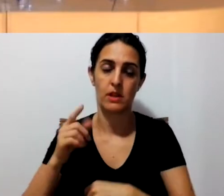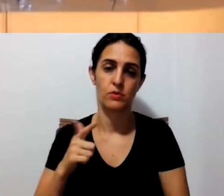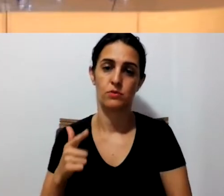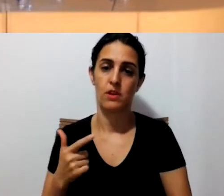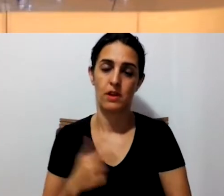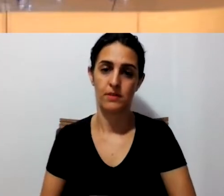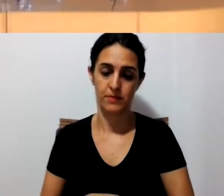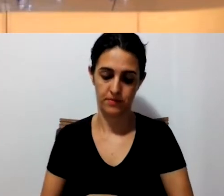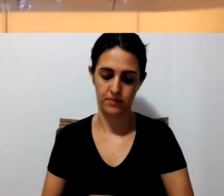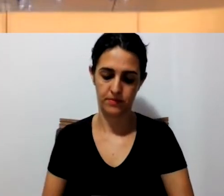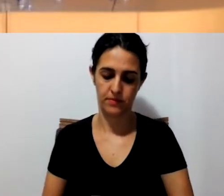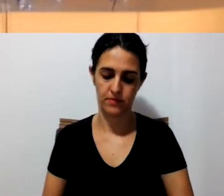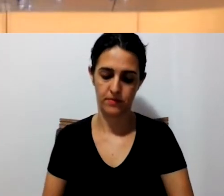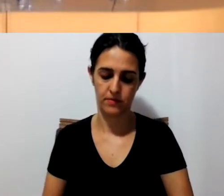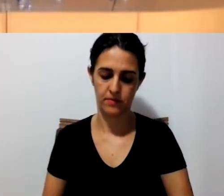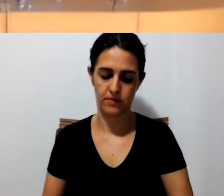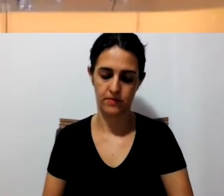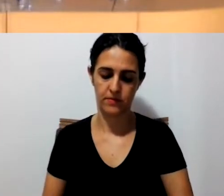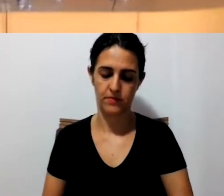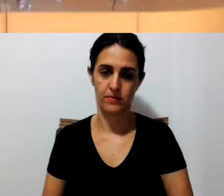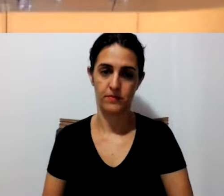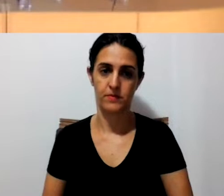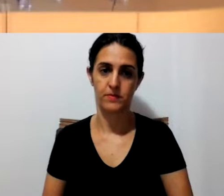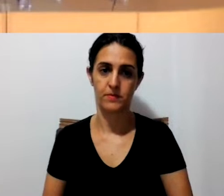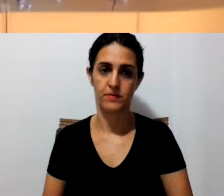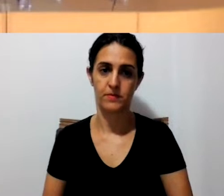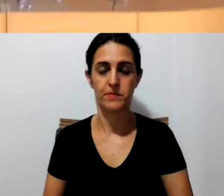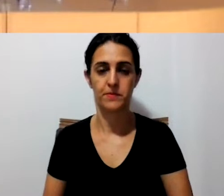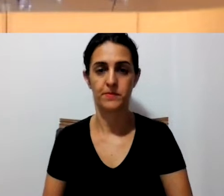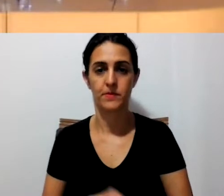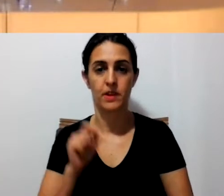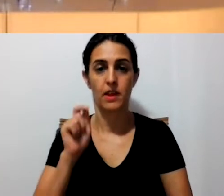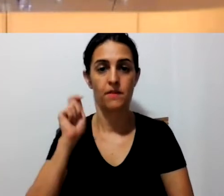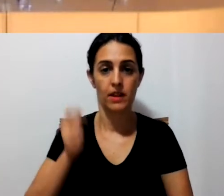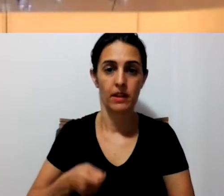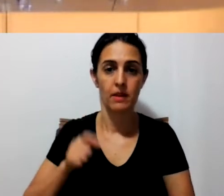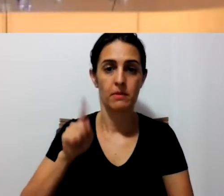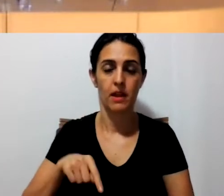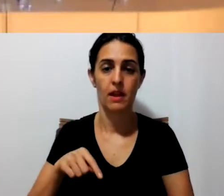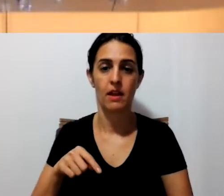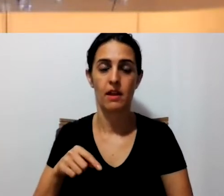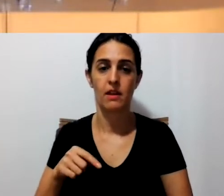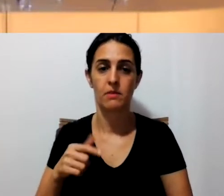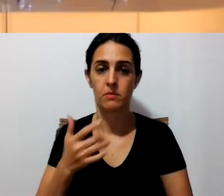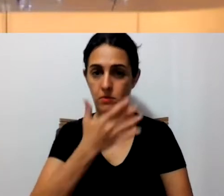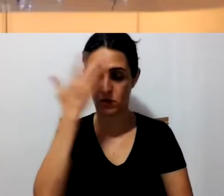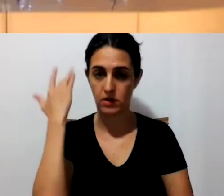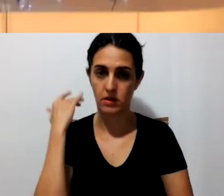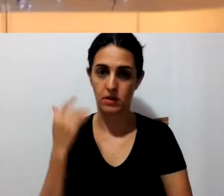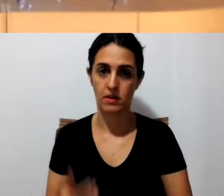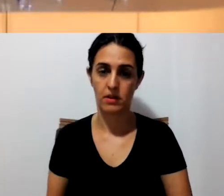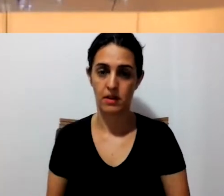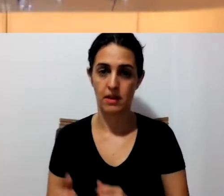go. I will explain you better later, so I'm not sitting there. We believe that there is a lot of benefits